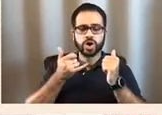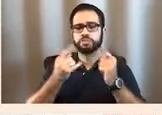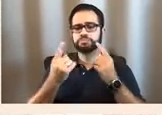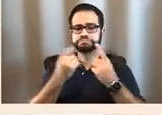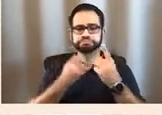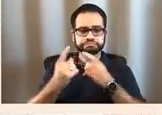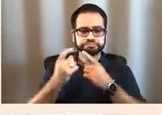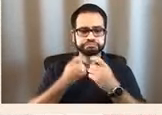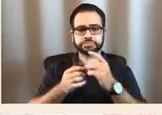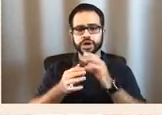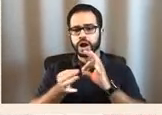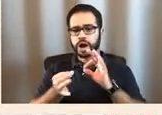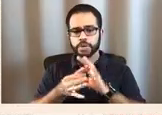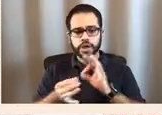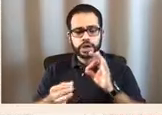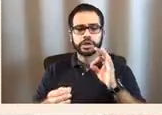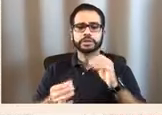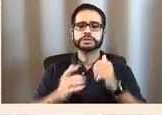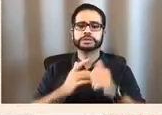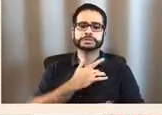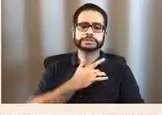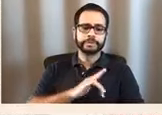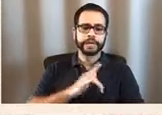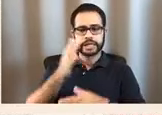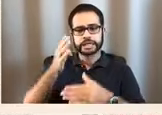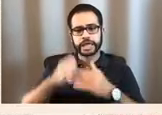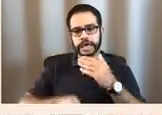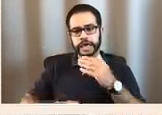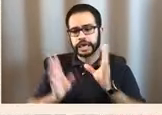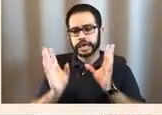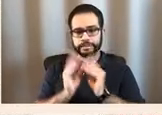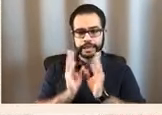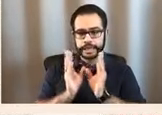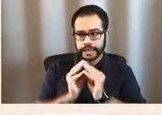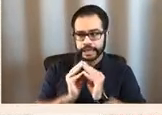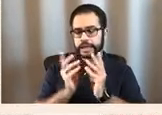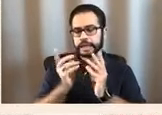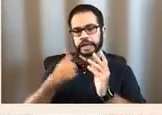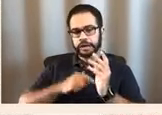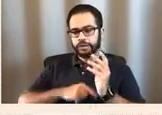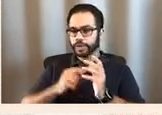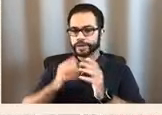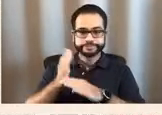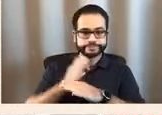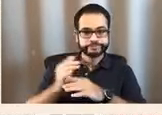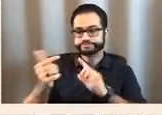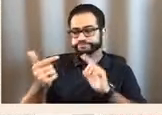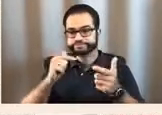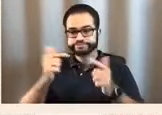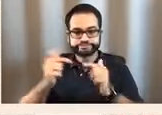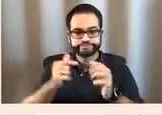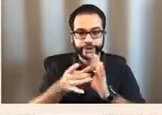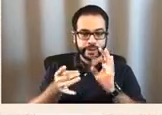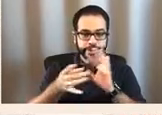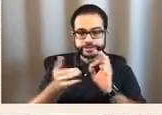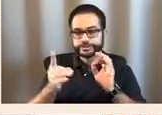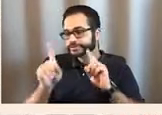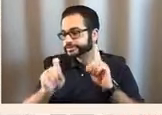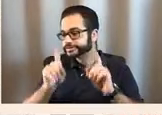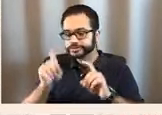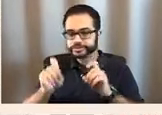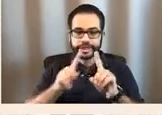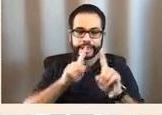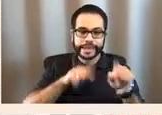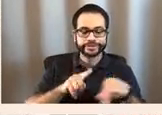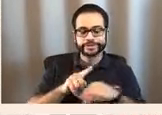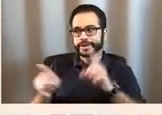questions. Usually, at the end of a session, we share questions and answers, and unfortunately, the